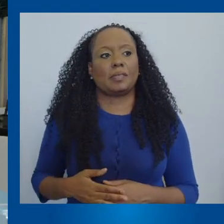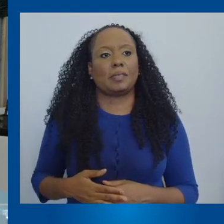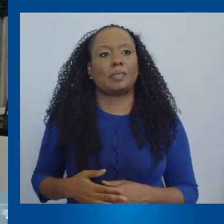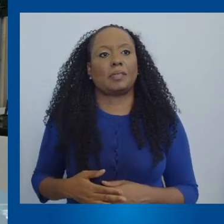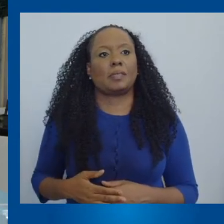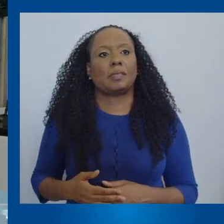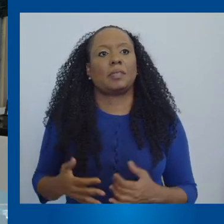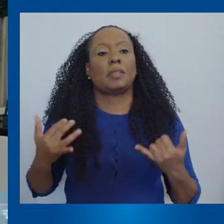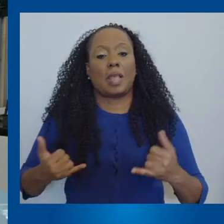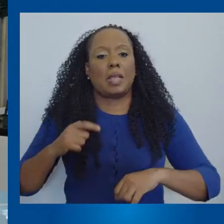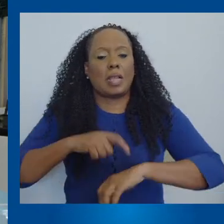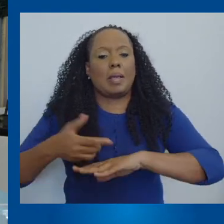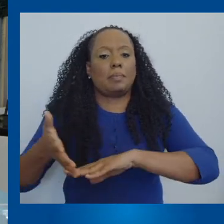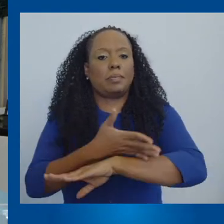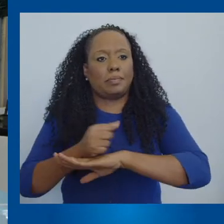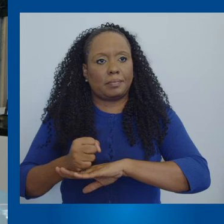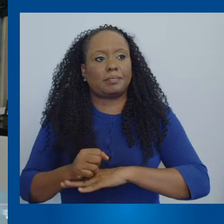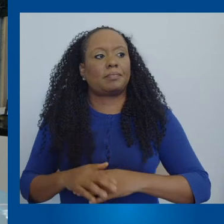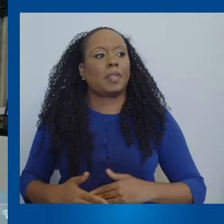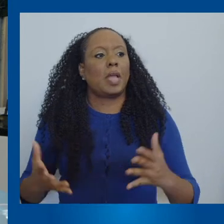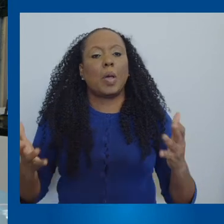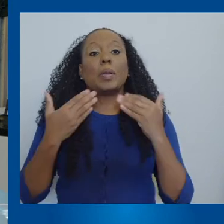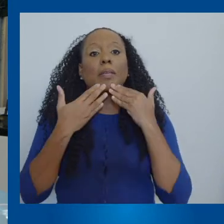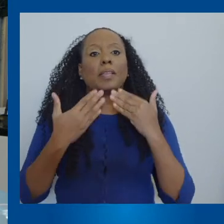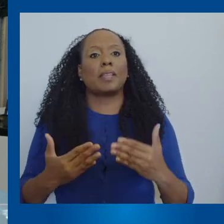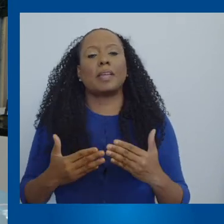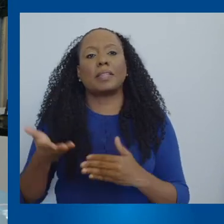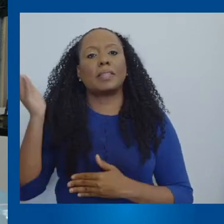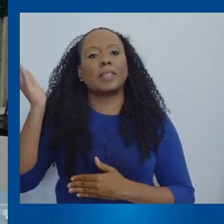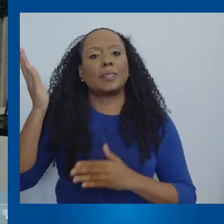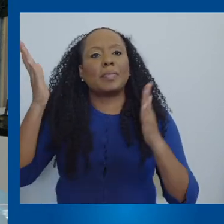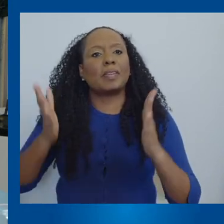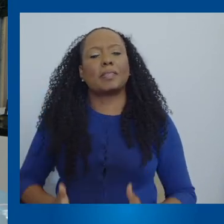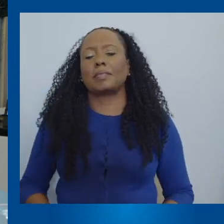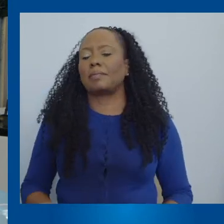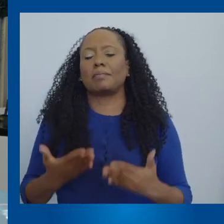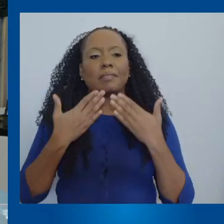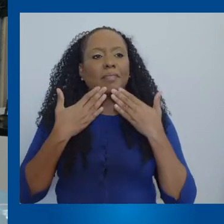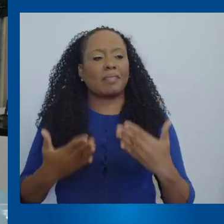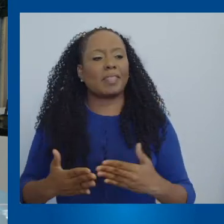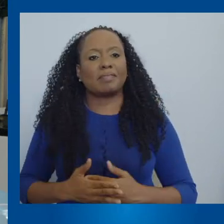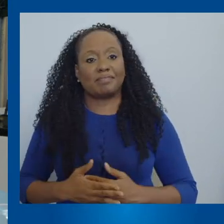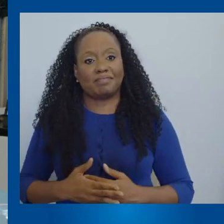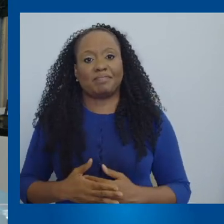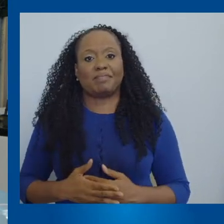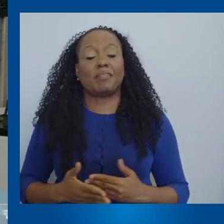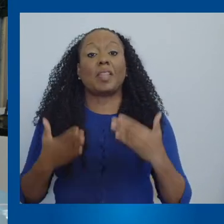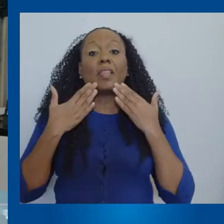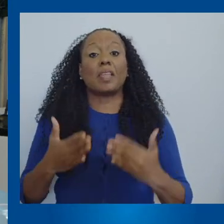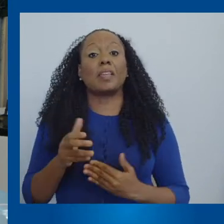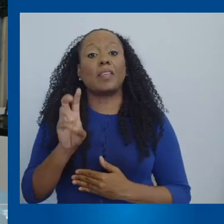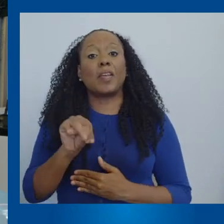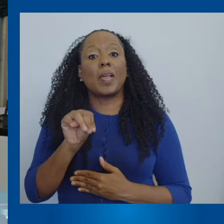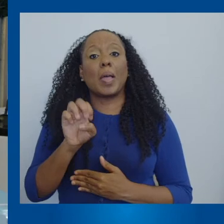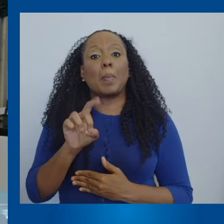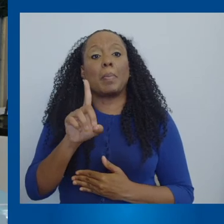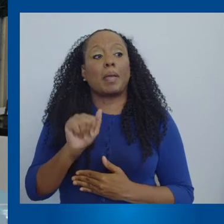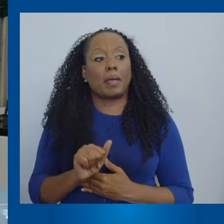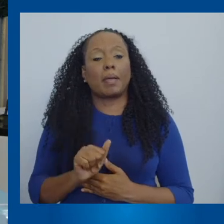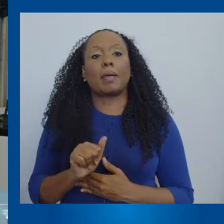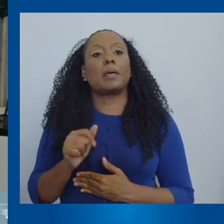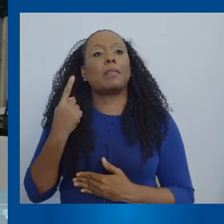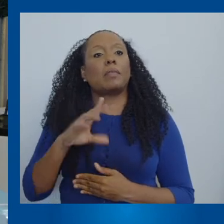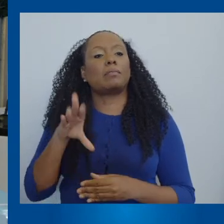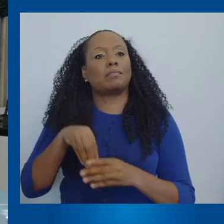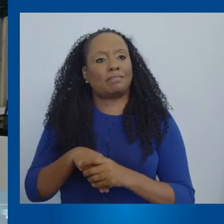now, because we've run out of time, by thanking our speakers for lending us their expertise. Many thanks also to our media colleagues for making the time to cover